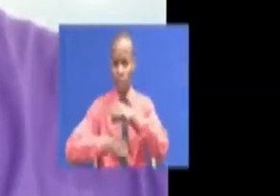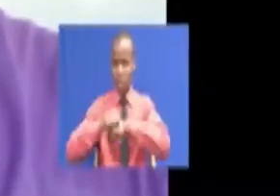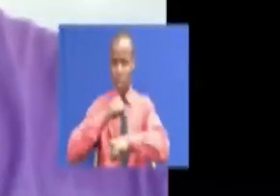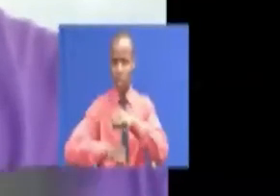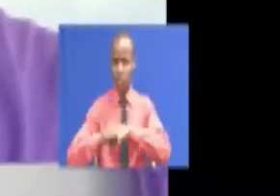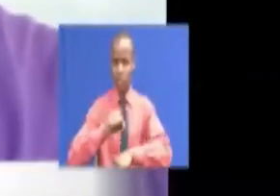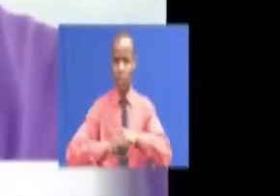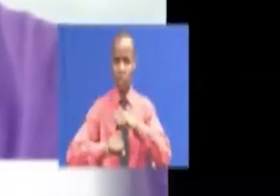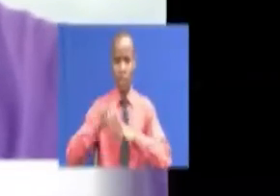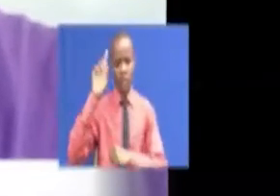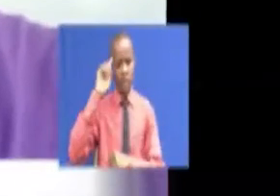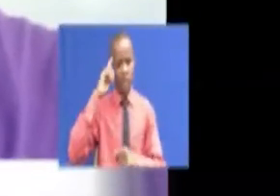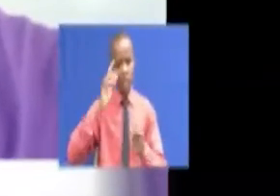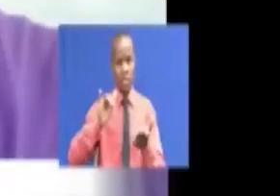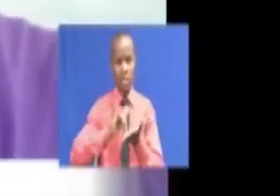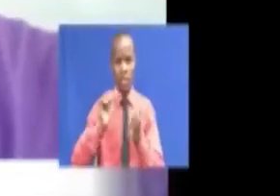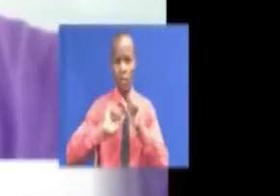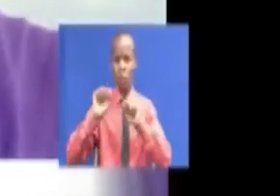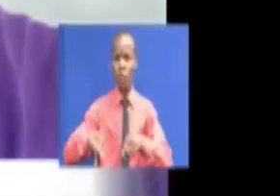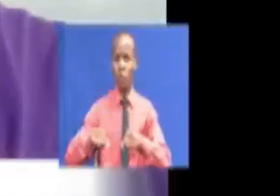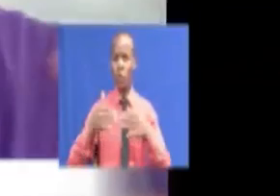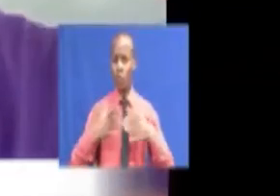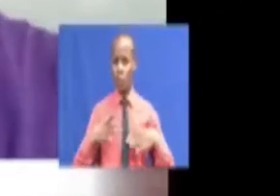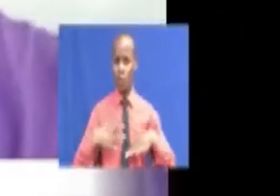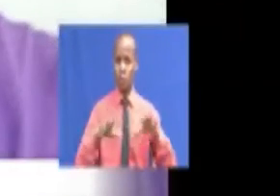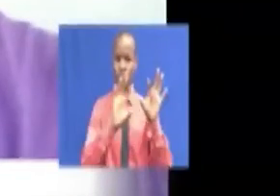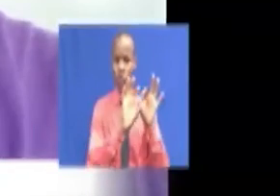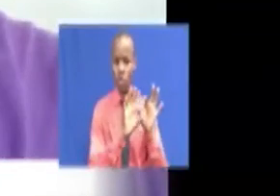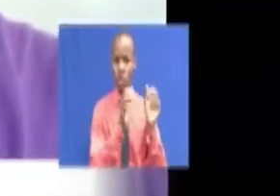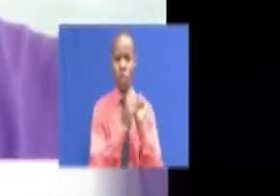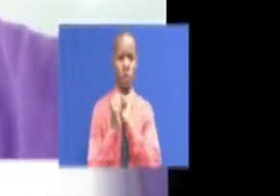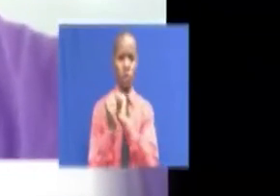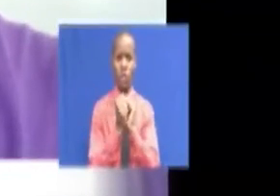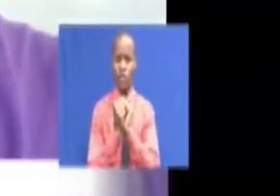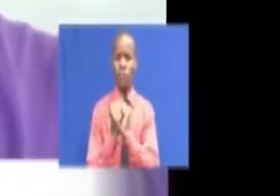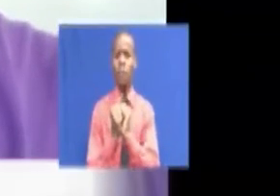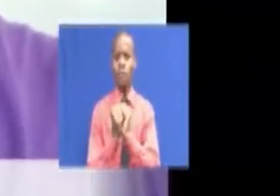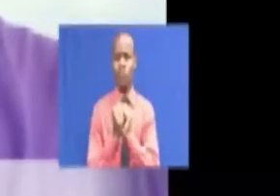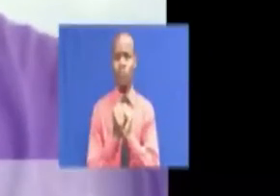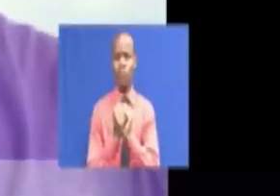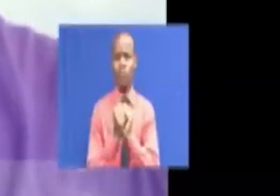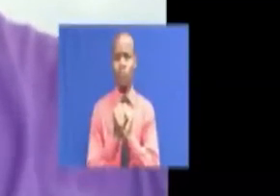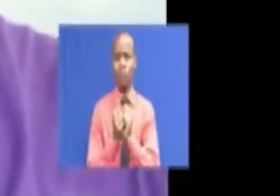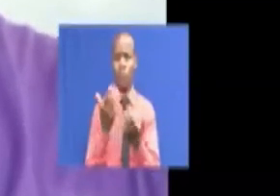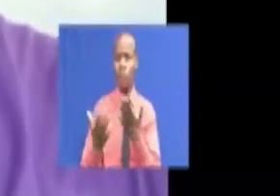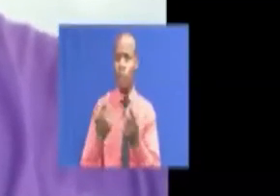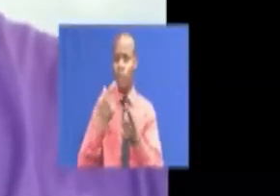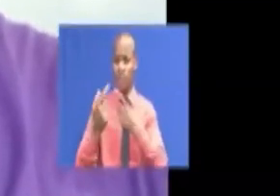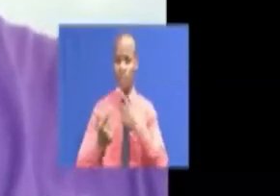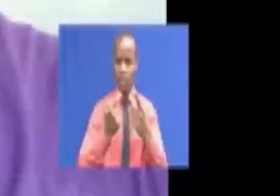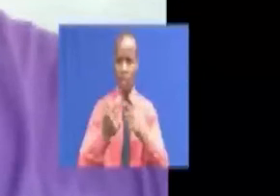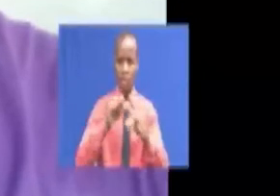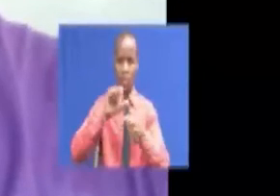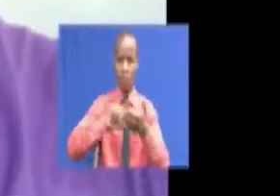we thought that will bring people together, even in the midst of what is happening, to actually let them know